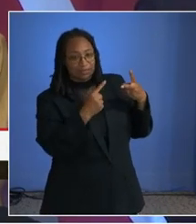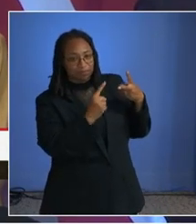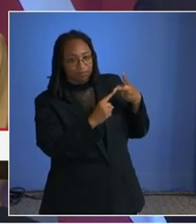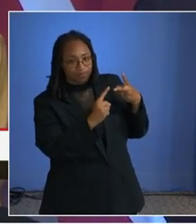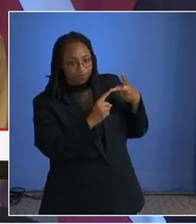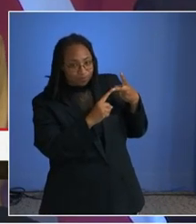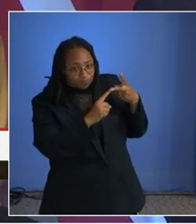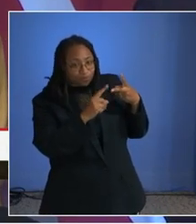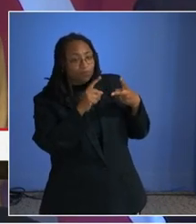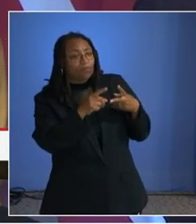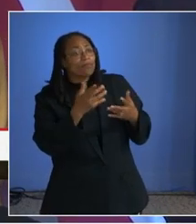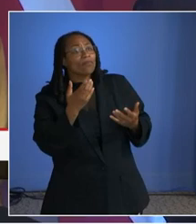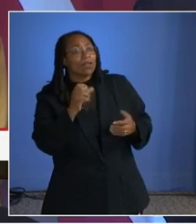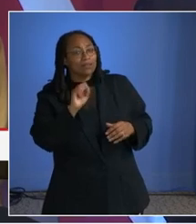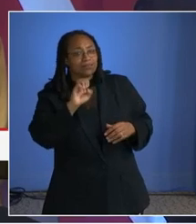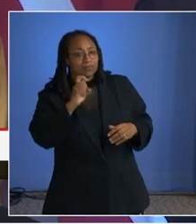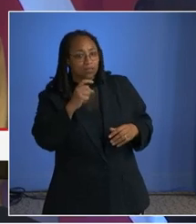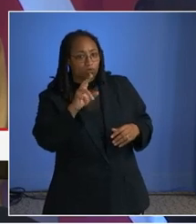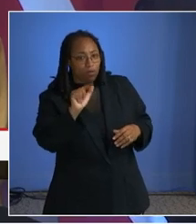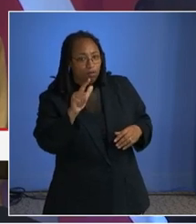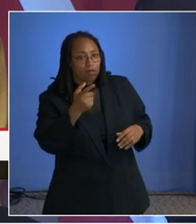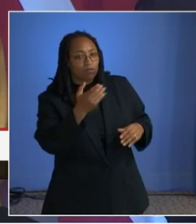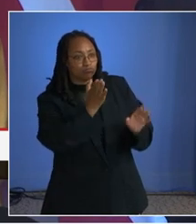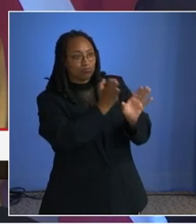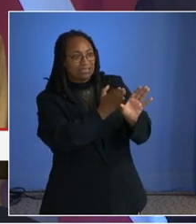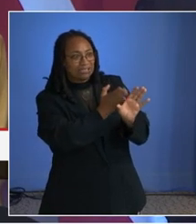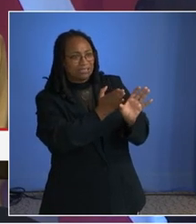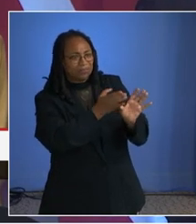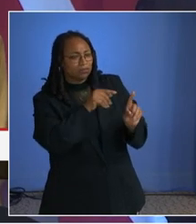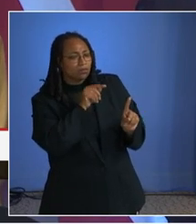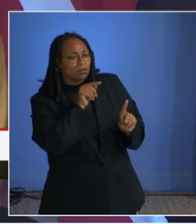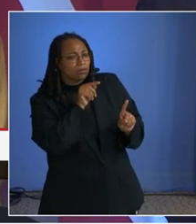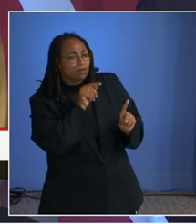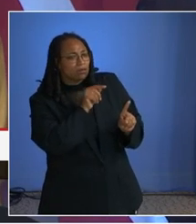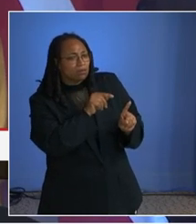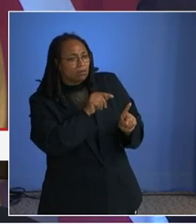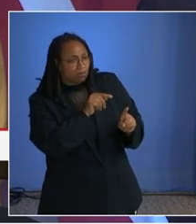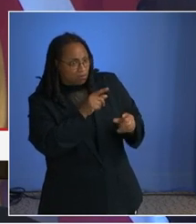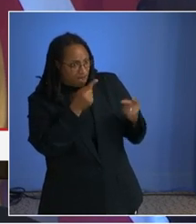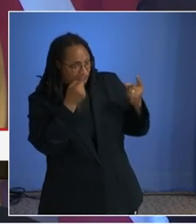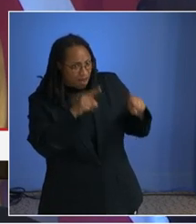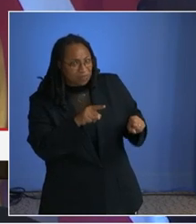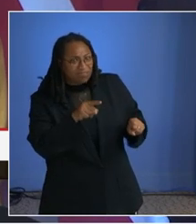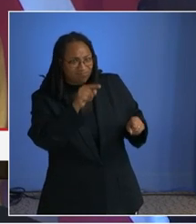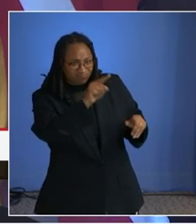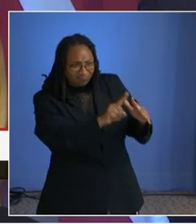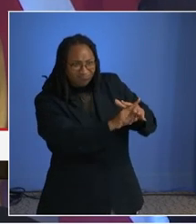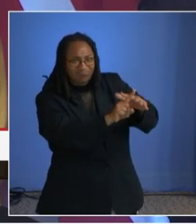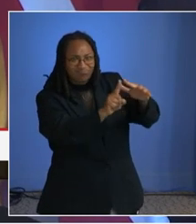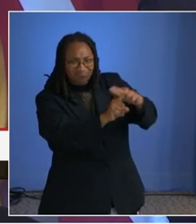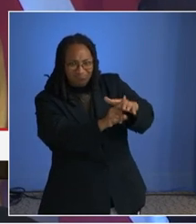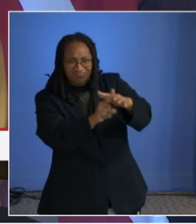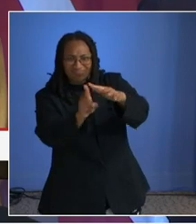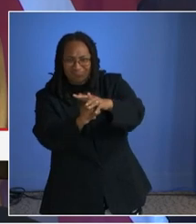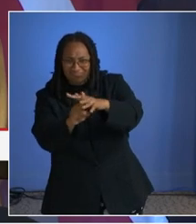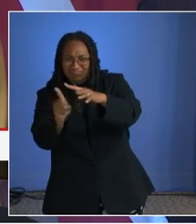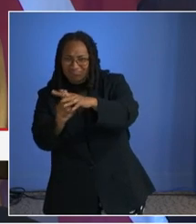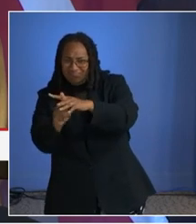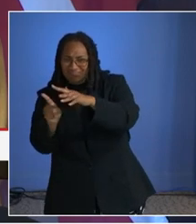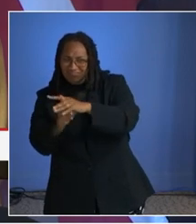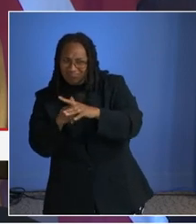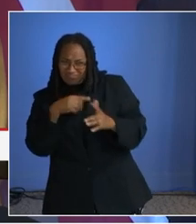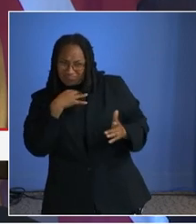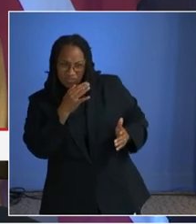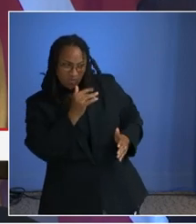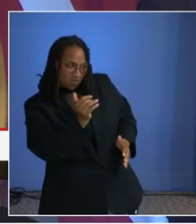chairman weighed in on this morning, and his belief is that your office and your executive order is not in compliance